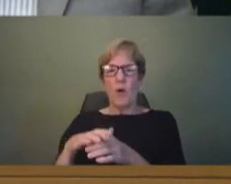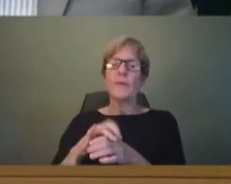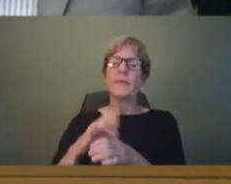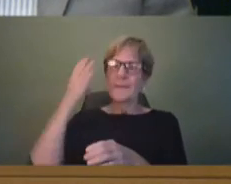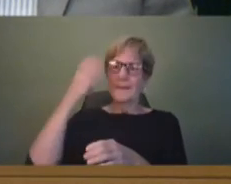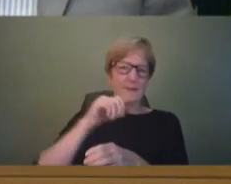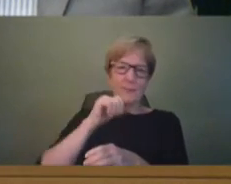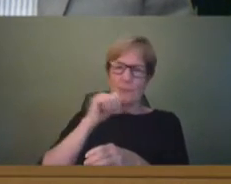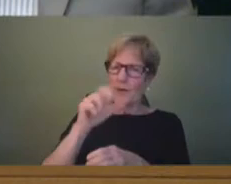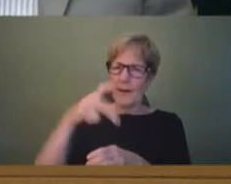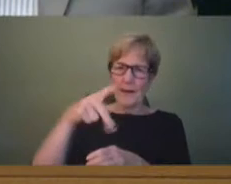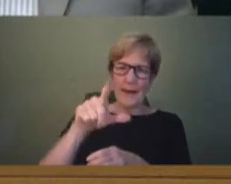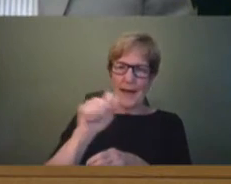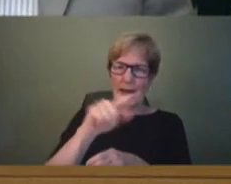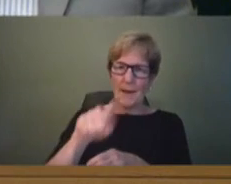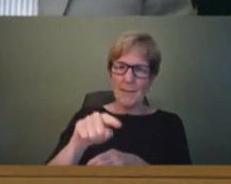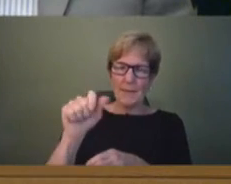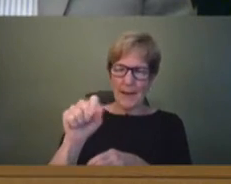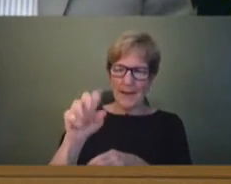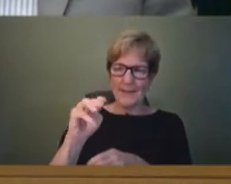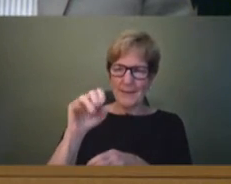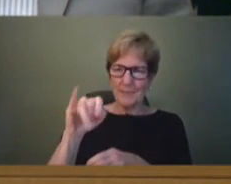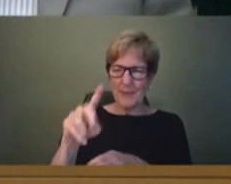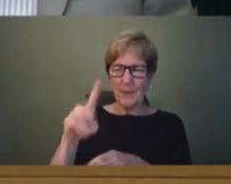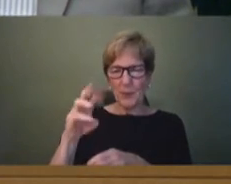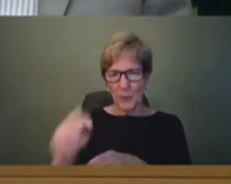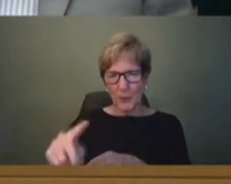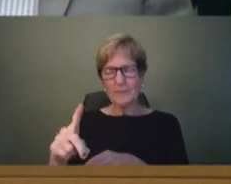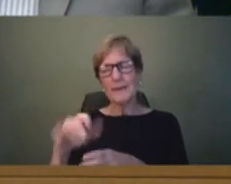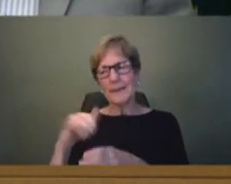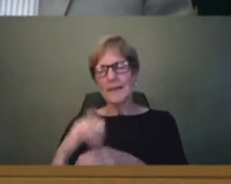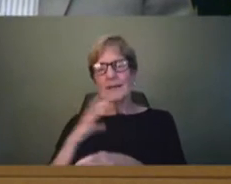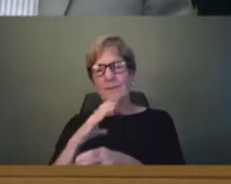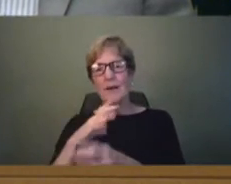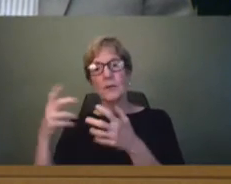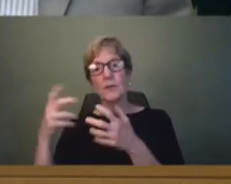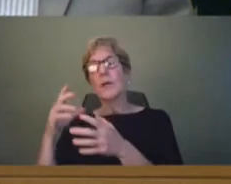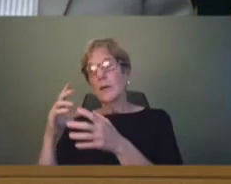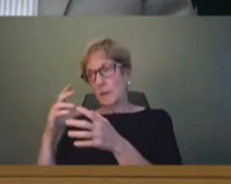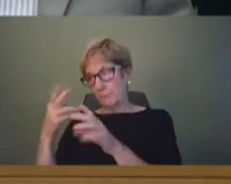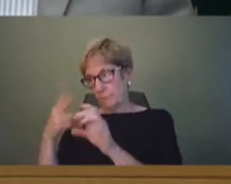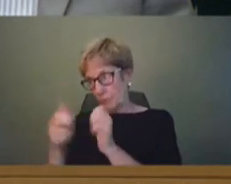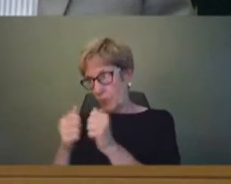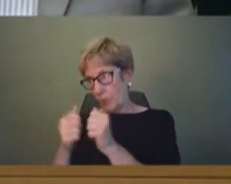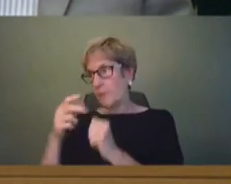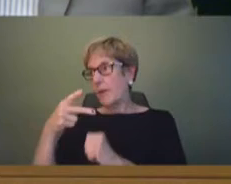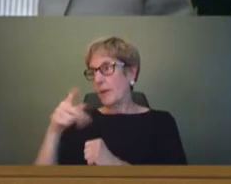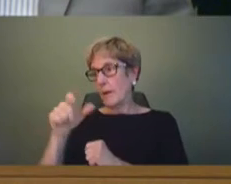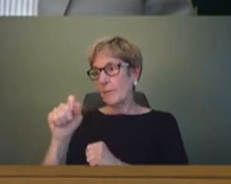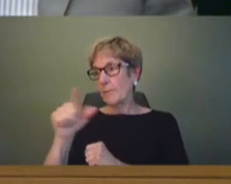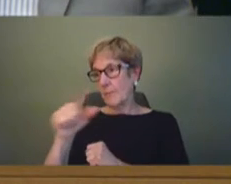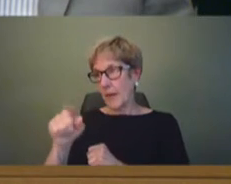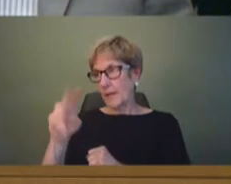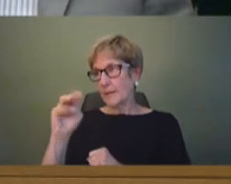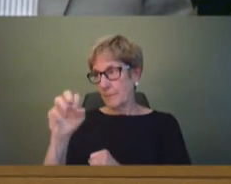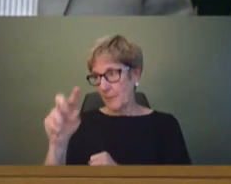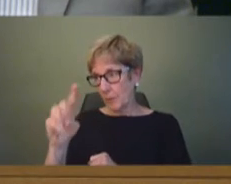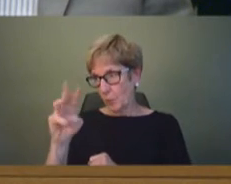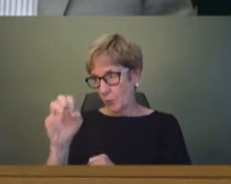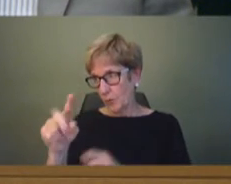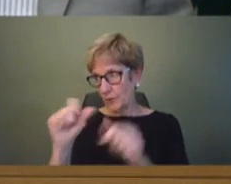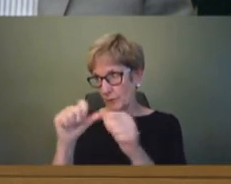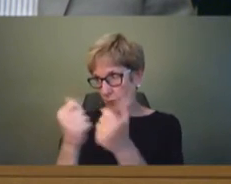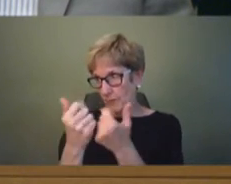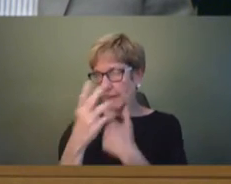Midwood that's not really bad thing but um we also are joined tonight by representatives from the plaza Midwood neighbor ass Association and the plaza